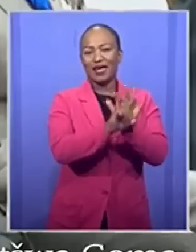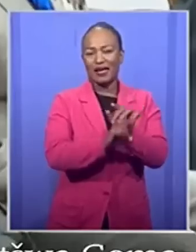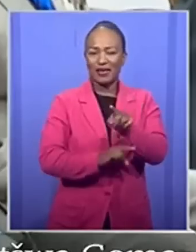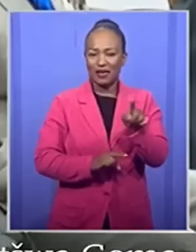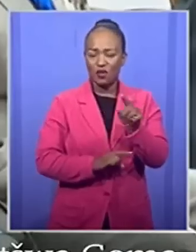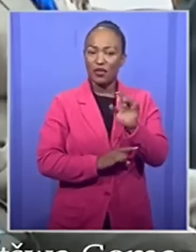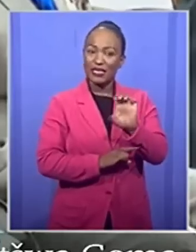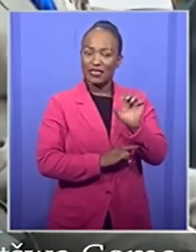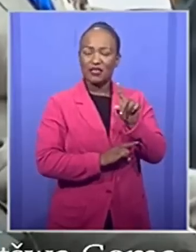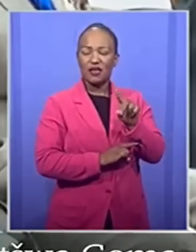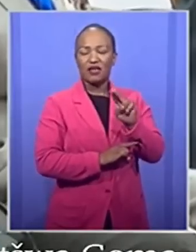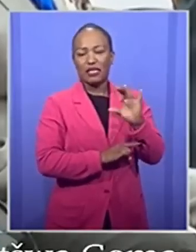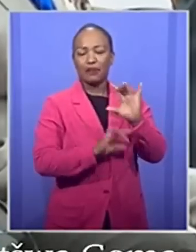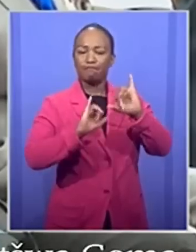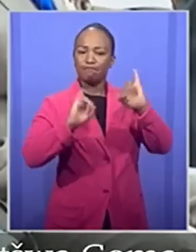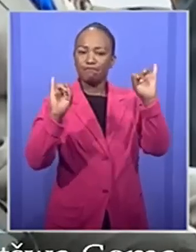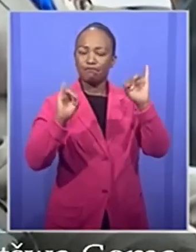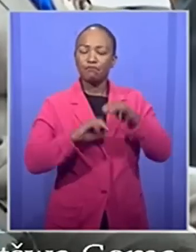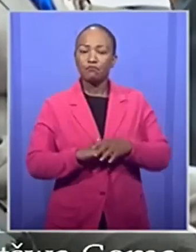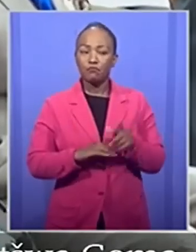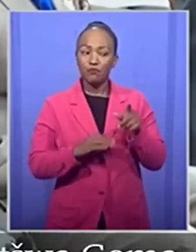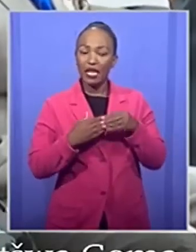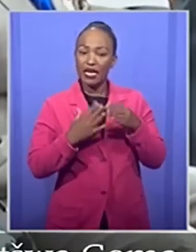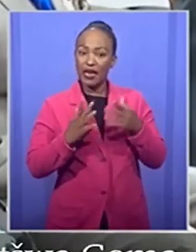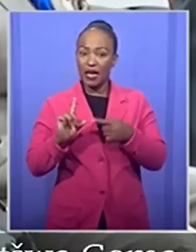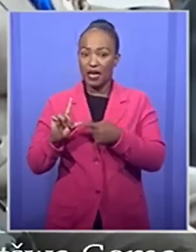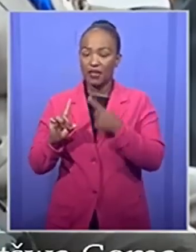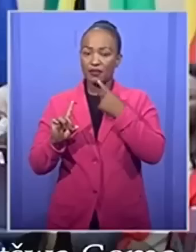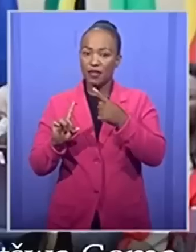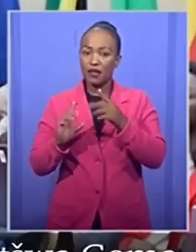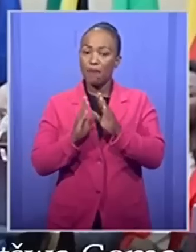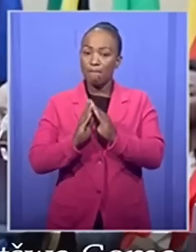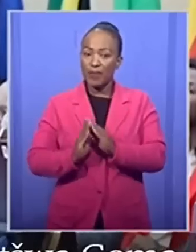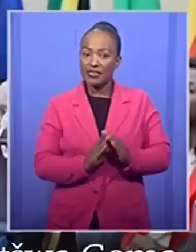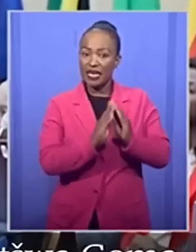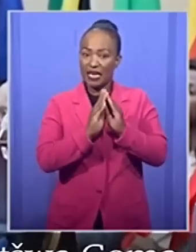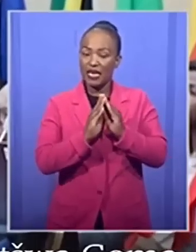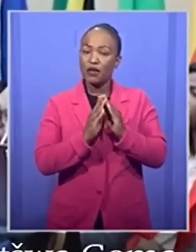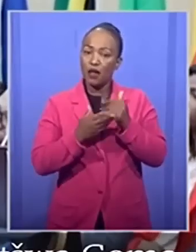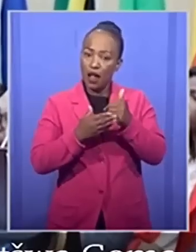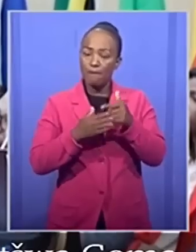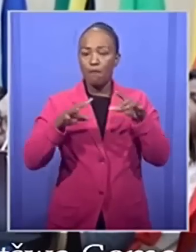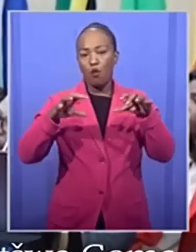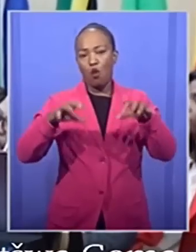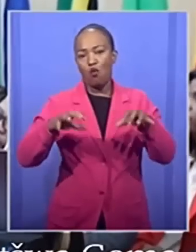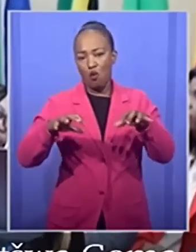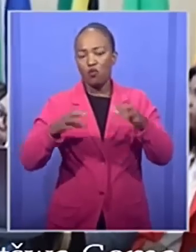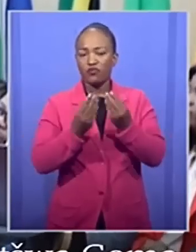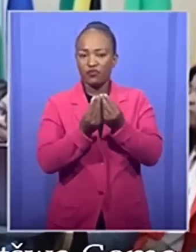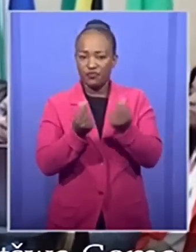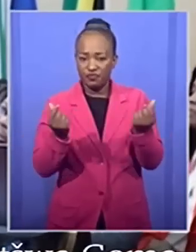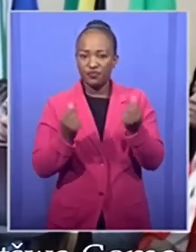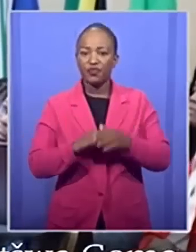DRC. Moetapele wa SADC o re kopano ye tshwanetse go tšweletša dipeelo tše di botse go Congo. In our quest to find